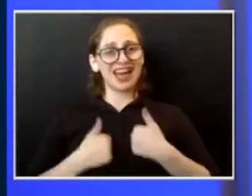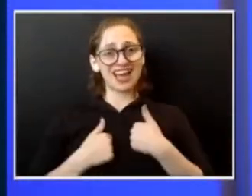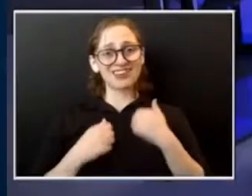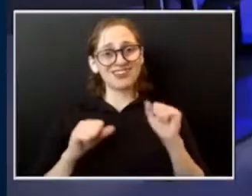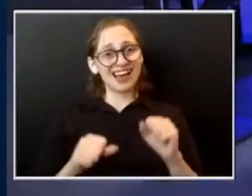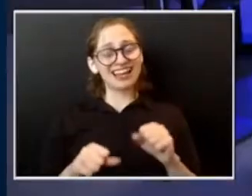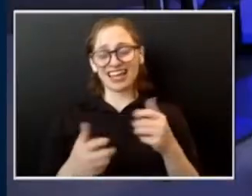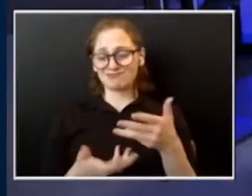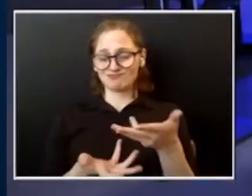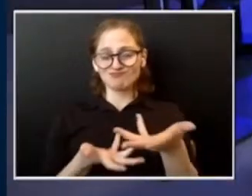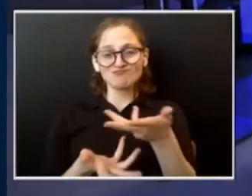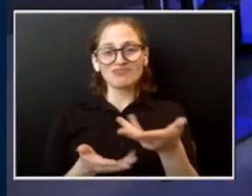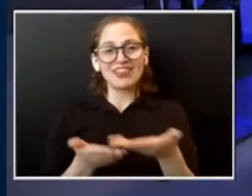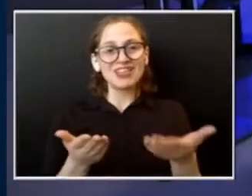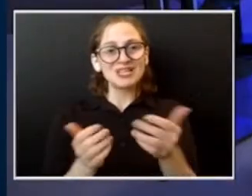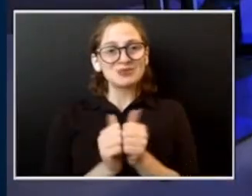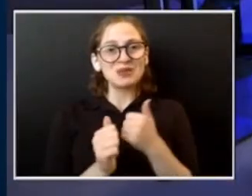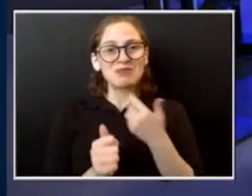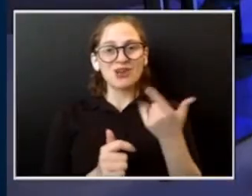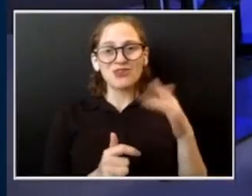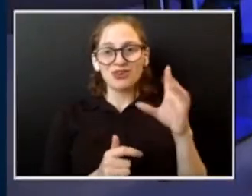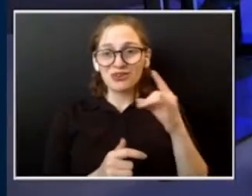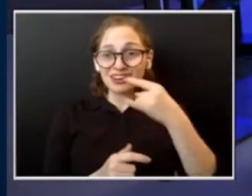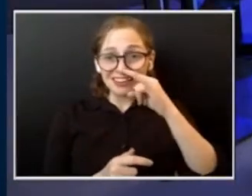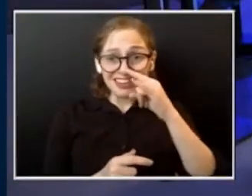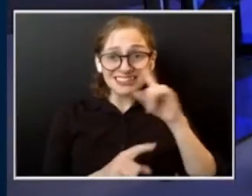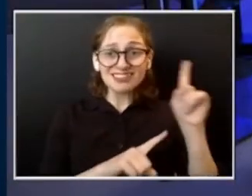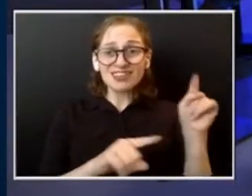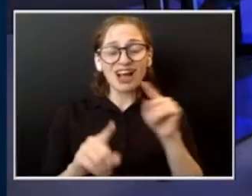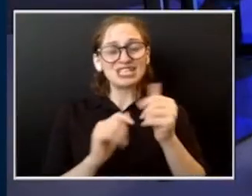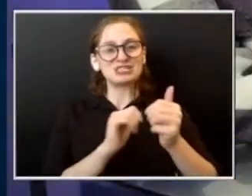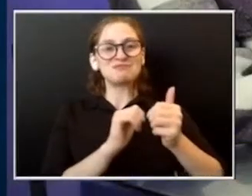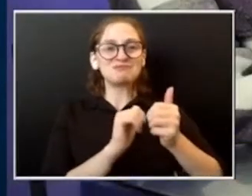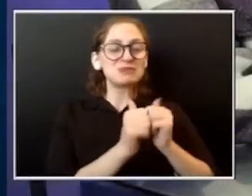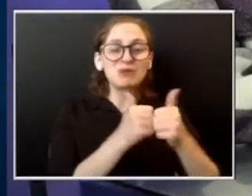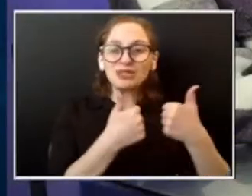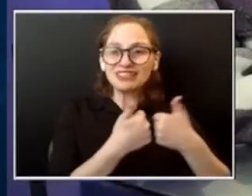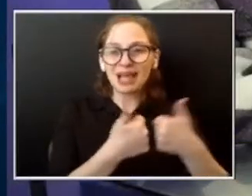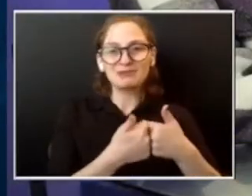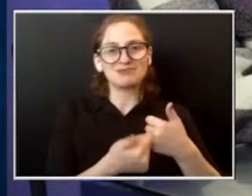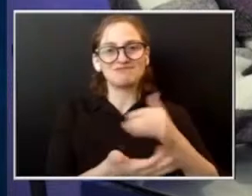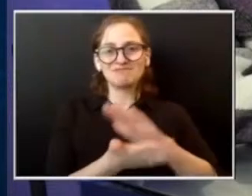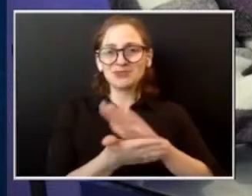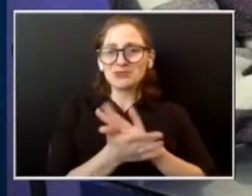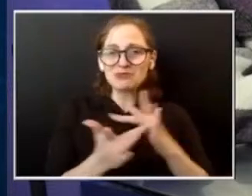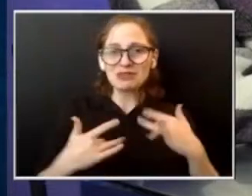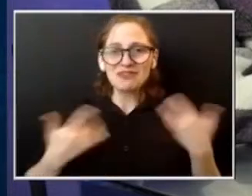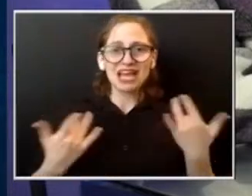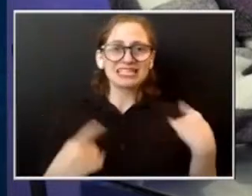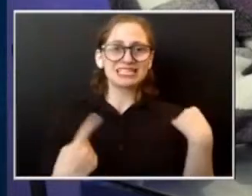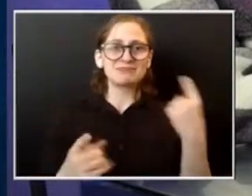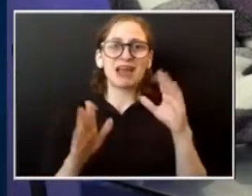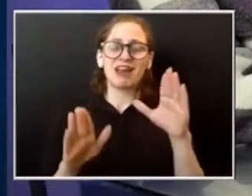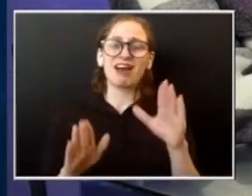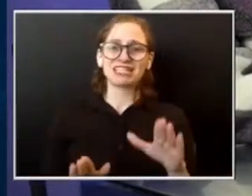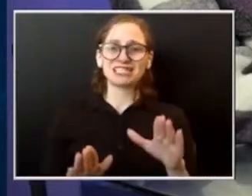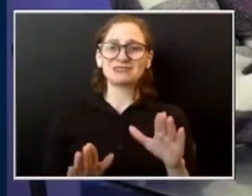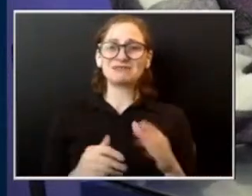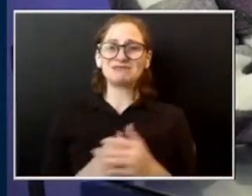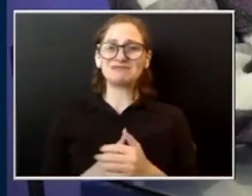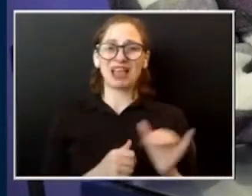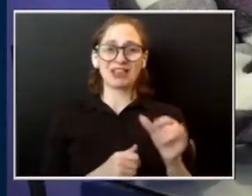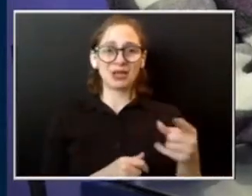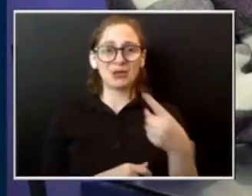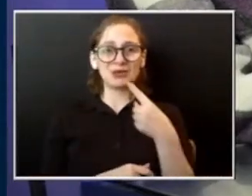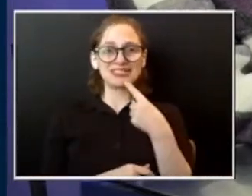I've been to a lot of sporting events and school events, and it's been awesome. Like you said, the Energizer Bunny.